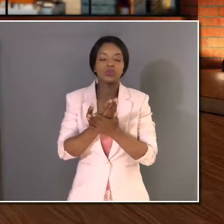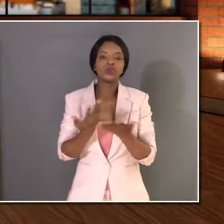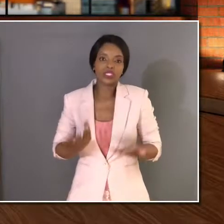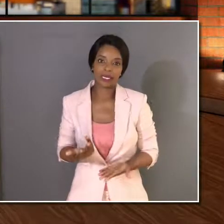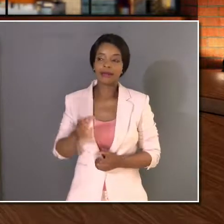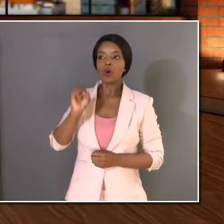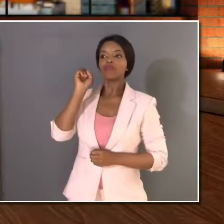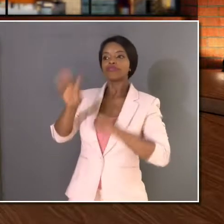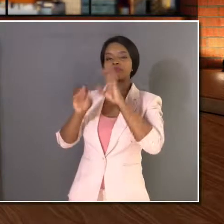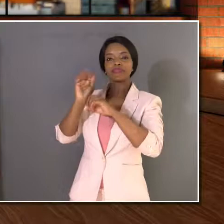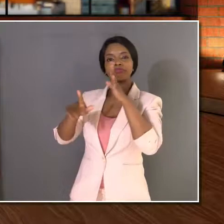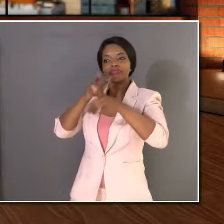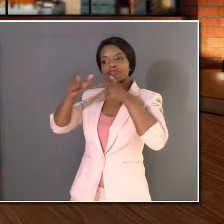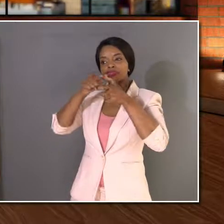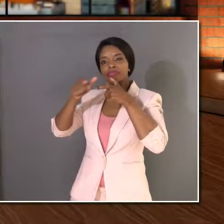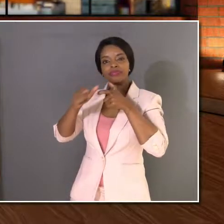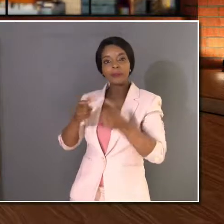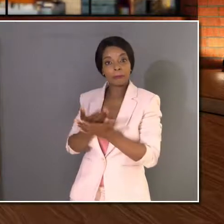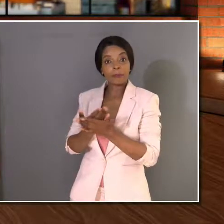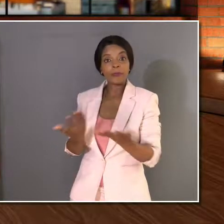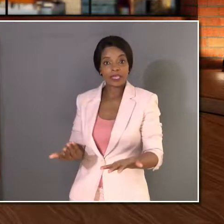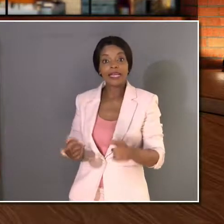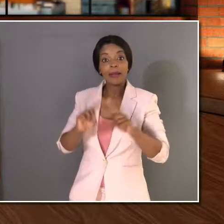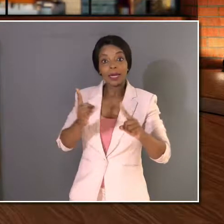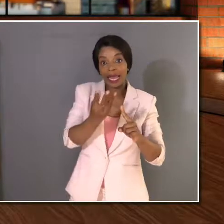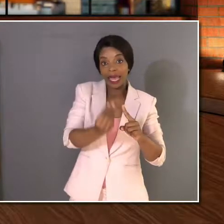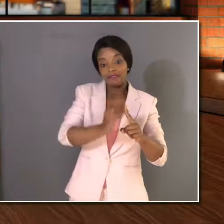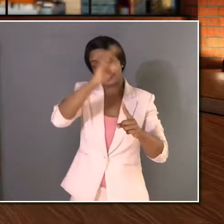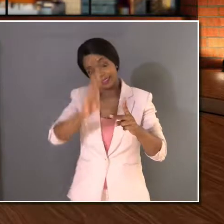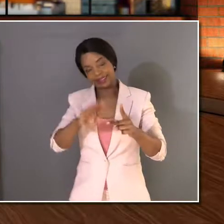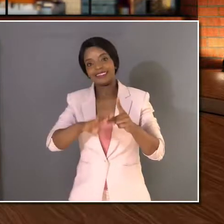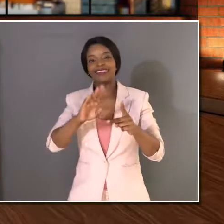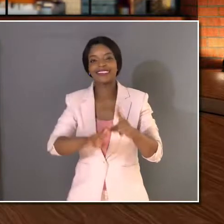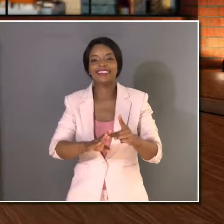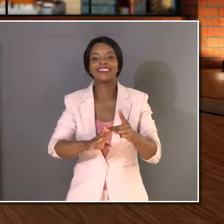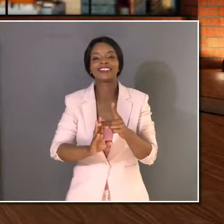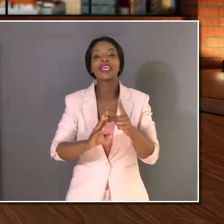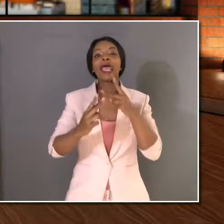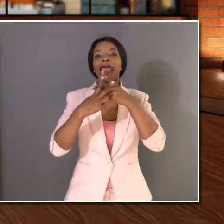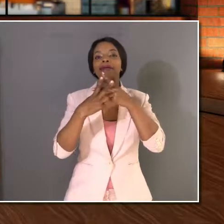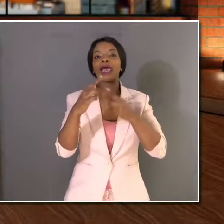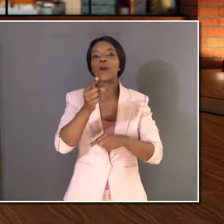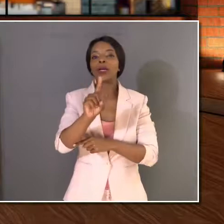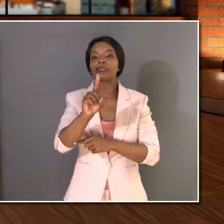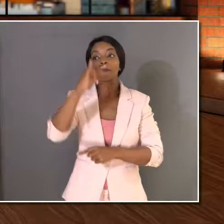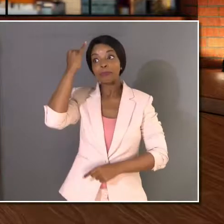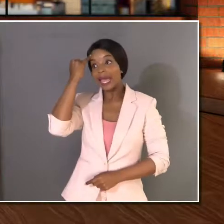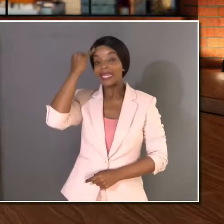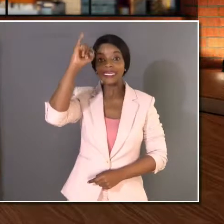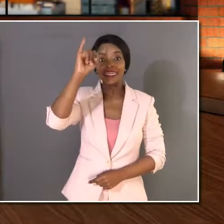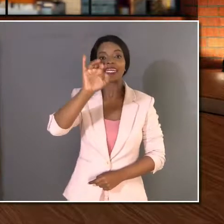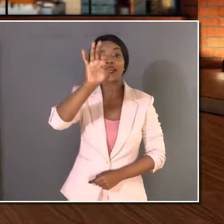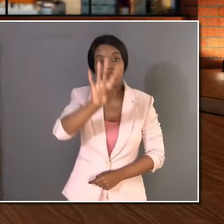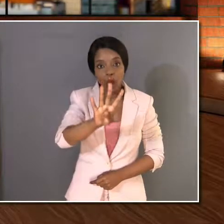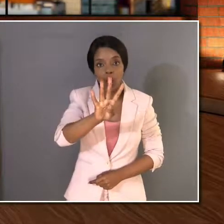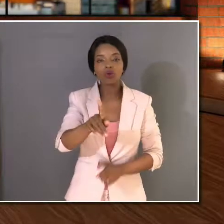SABFSIA2020, to be used in conjunction with the other hashtag, Ideas for Change. Hashtag ideas and the number